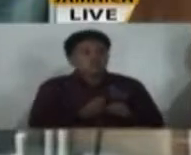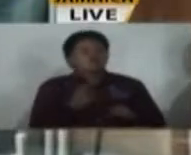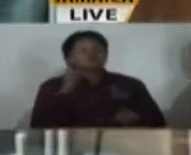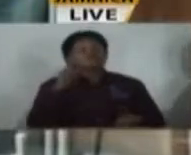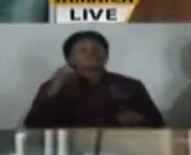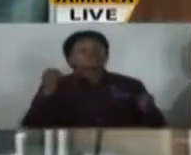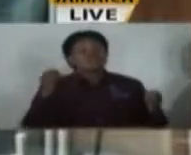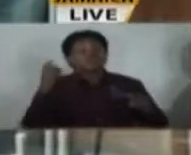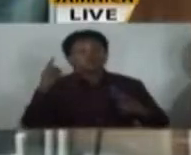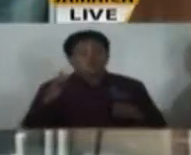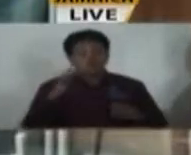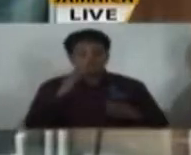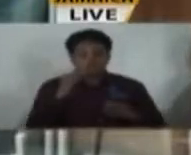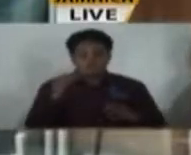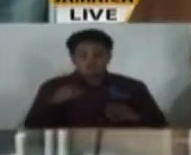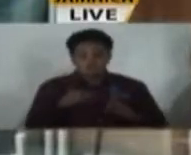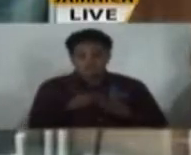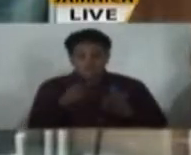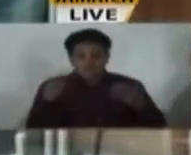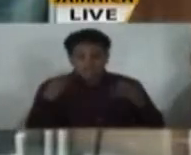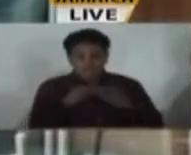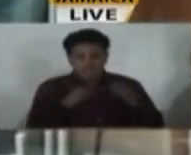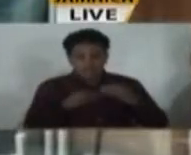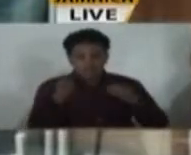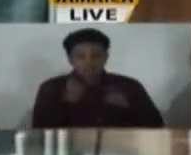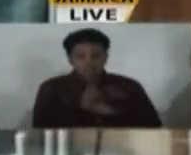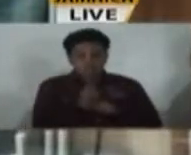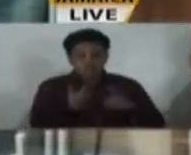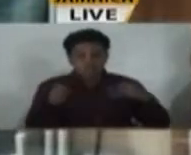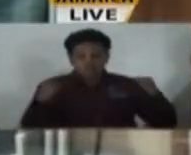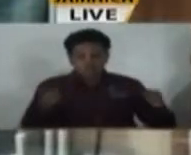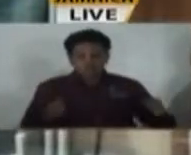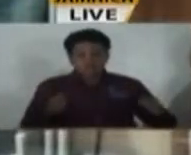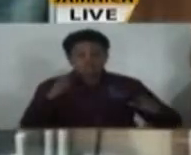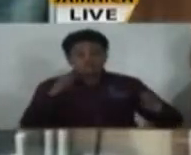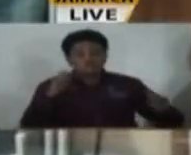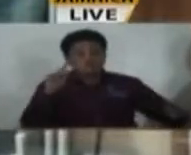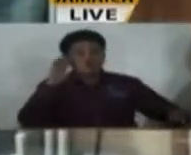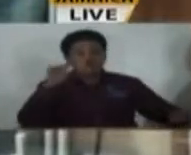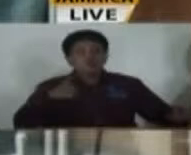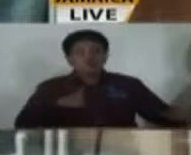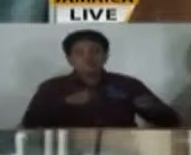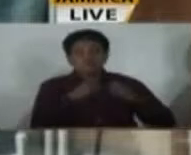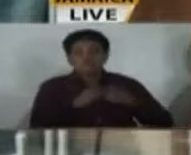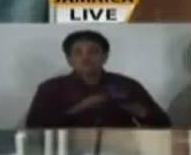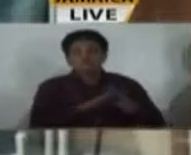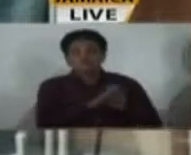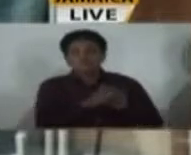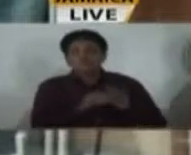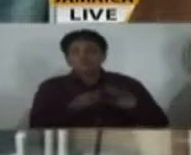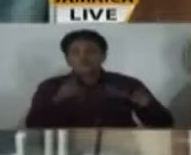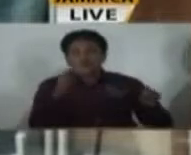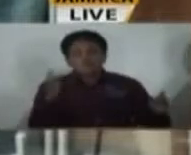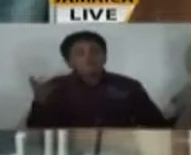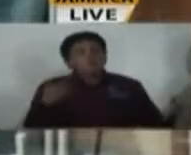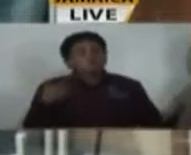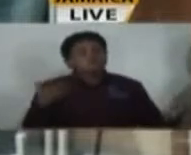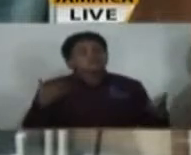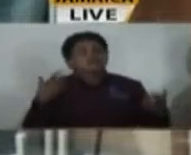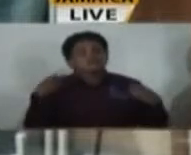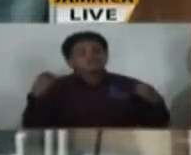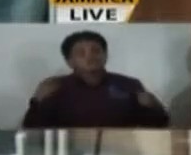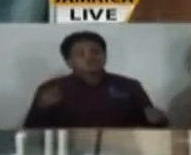actually a few years, for the economic and job recovery to restore all that we have lost from the pandemic. What we desire, however, is that the